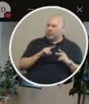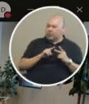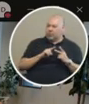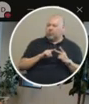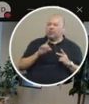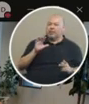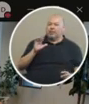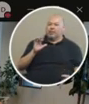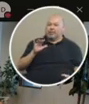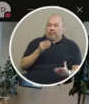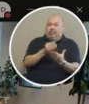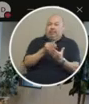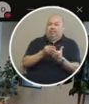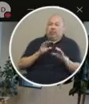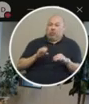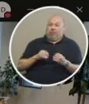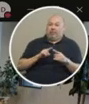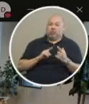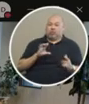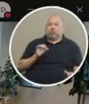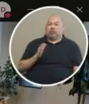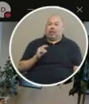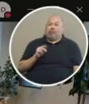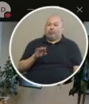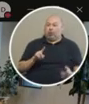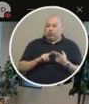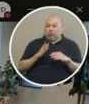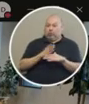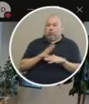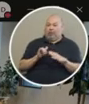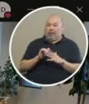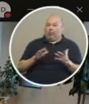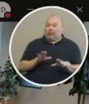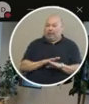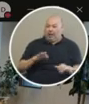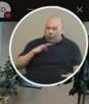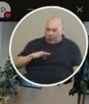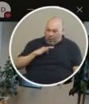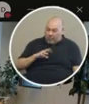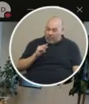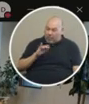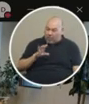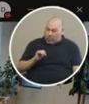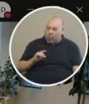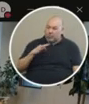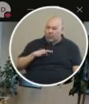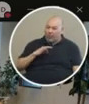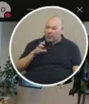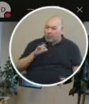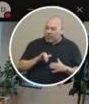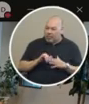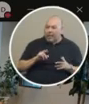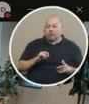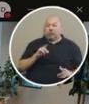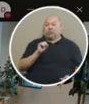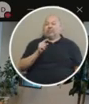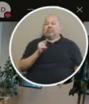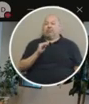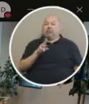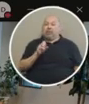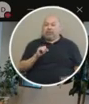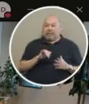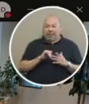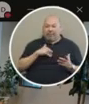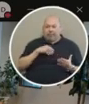to the budget office and to the chambers to share that with the nonprofits. Nicole's in the process of doing that. Okay. The new stimulus package does